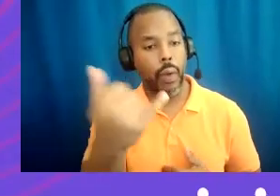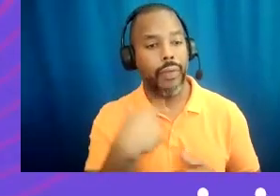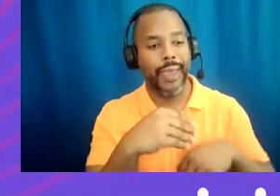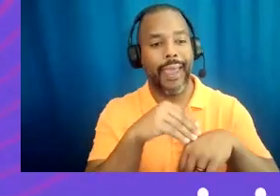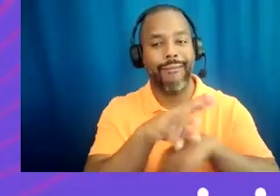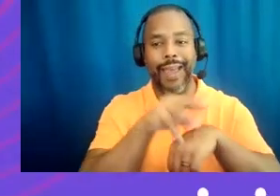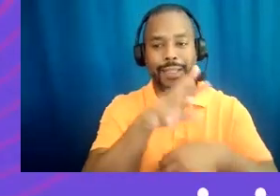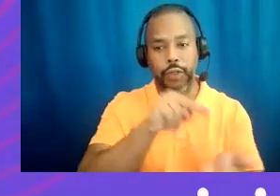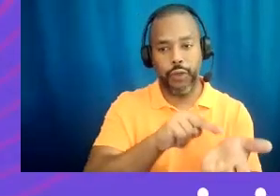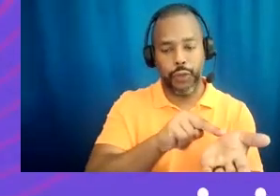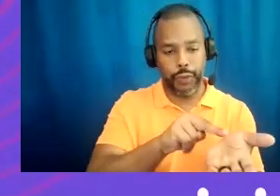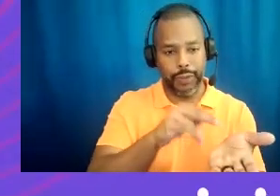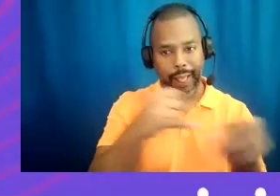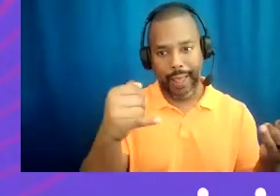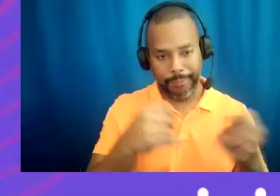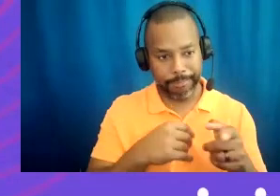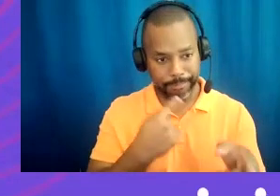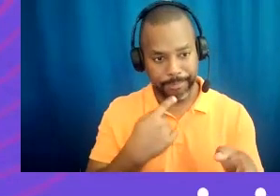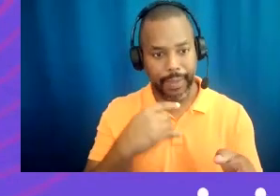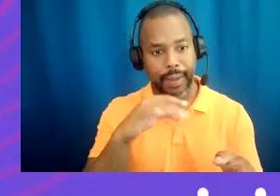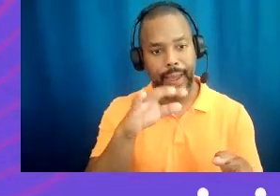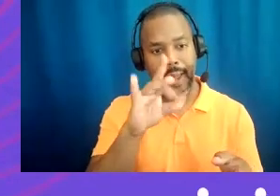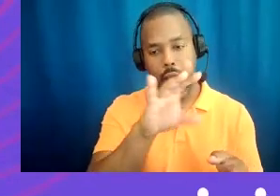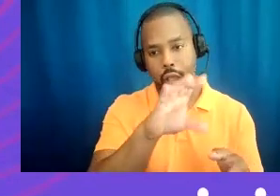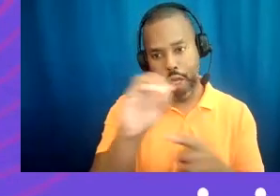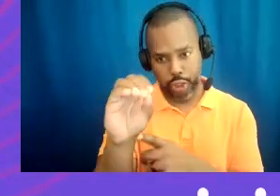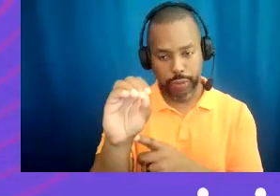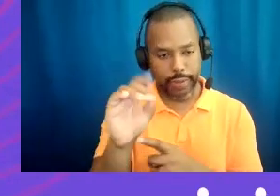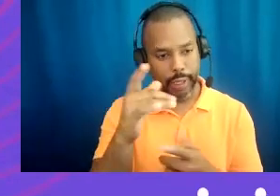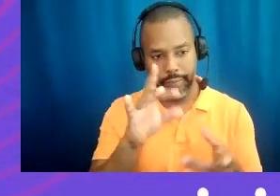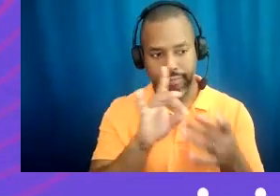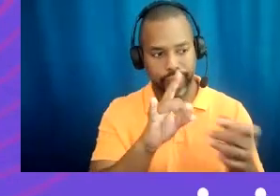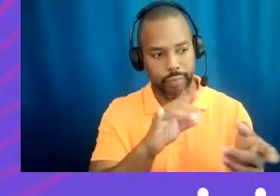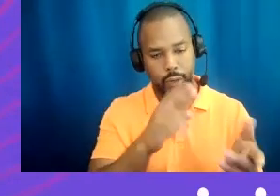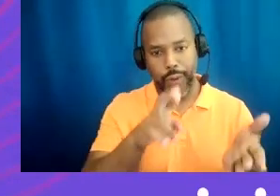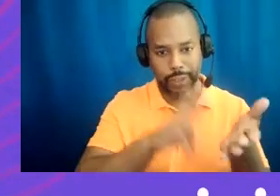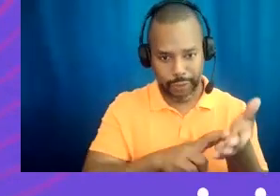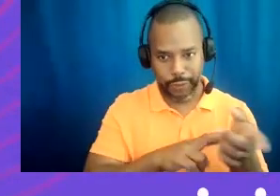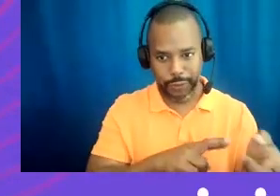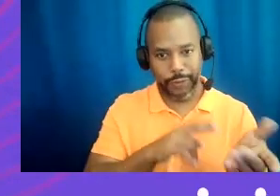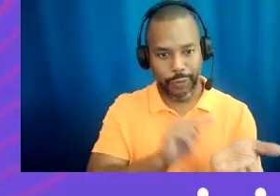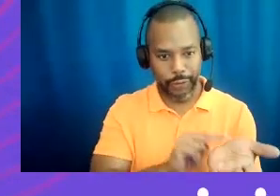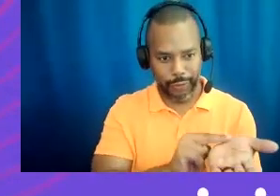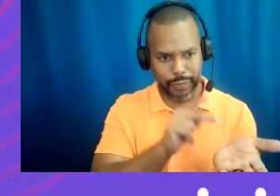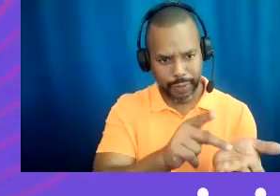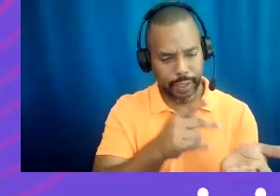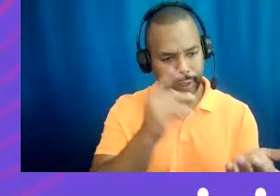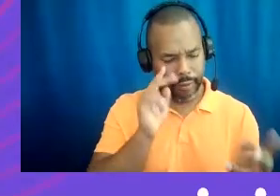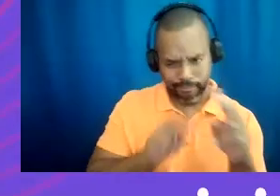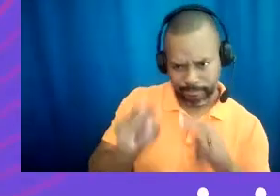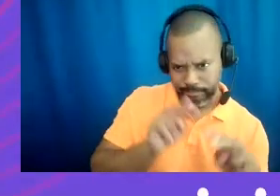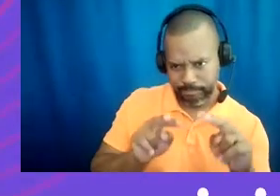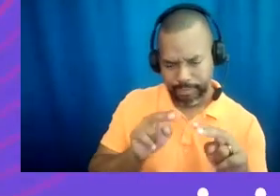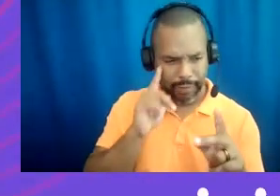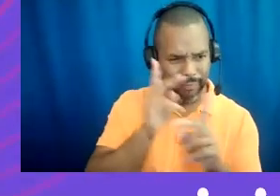line. This is an 800 number that you get connected to a registered nurse. Again, they start talking about, they triage you, they'll figure